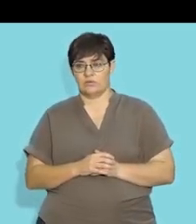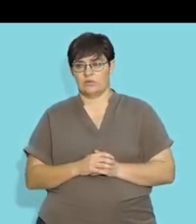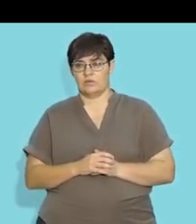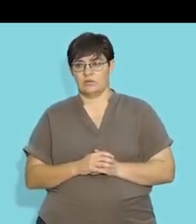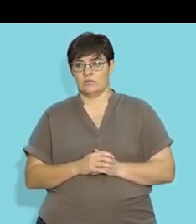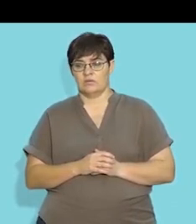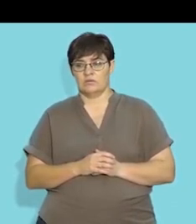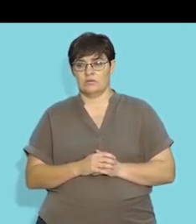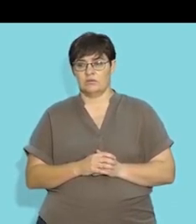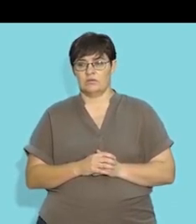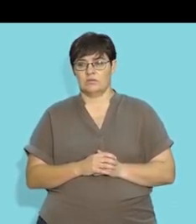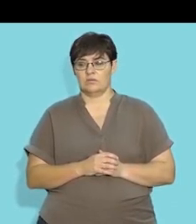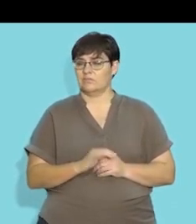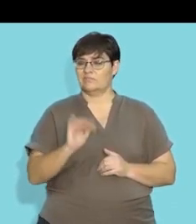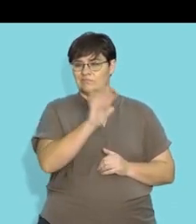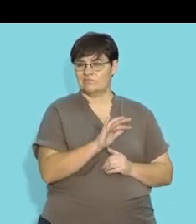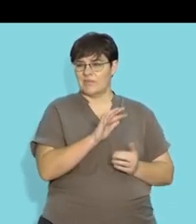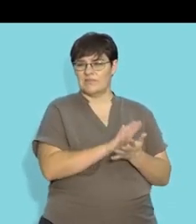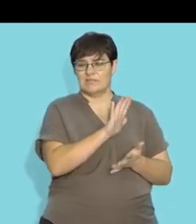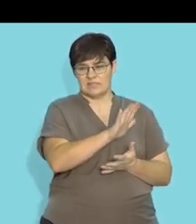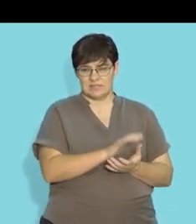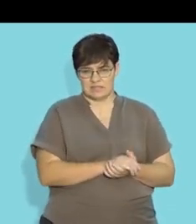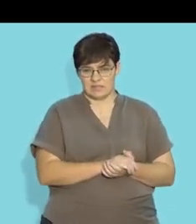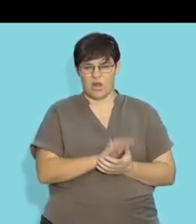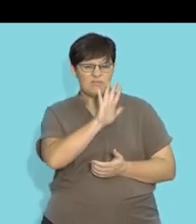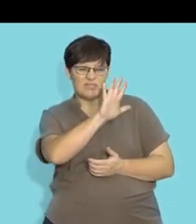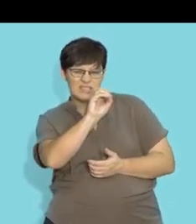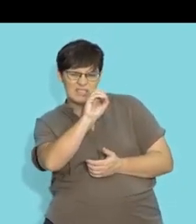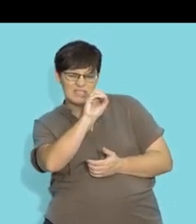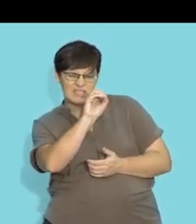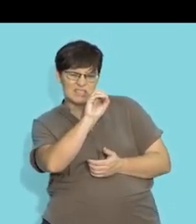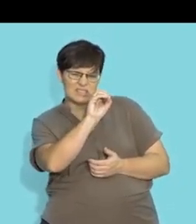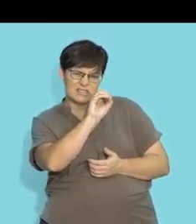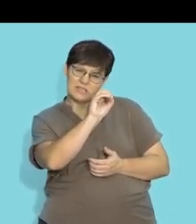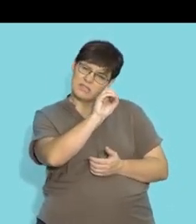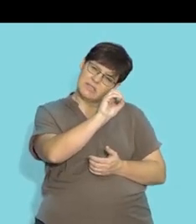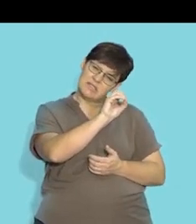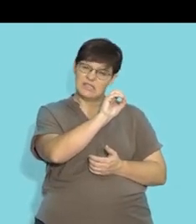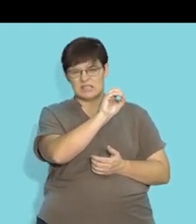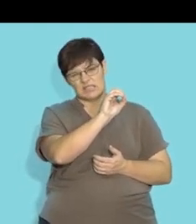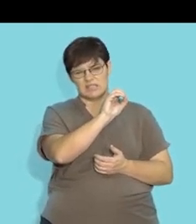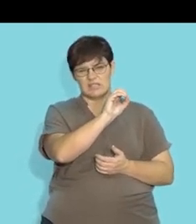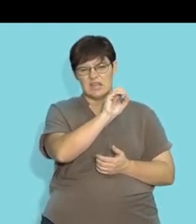so the times, I mean, this is around 50. We can see there, I think it's around